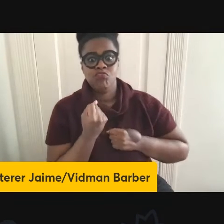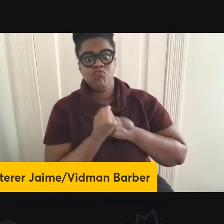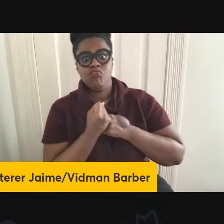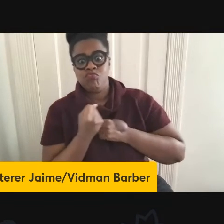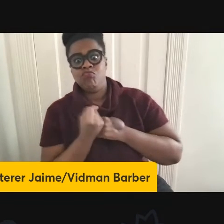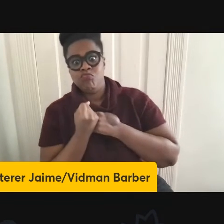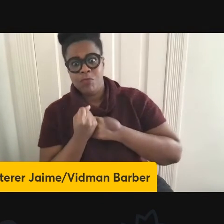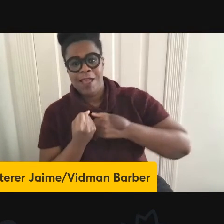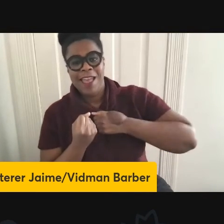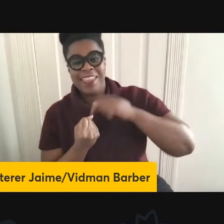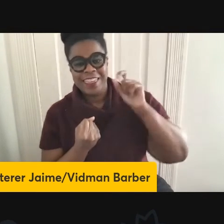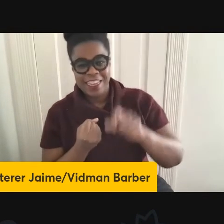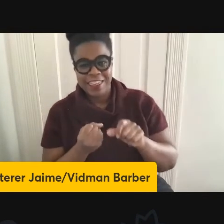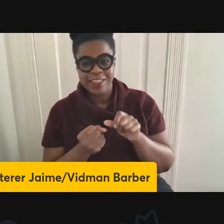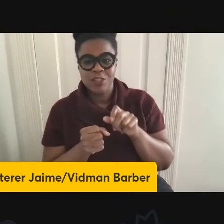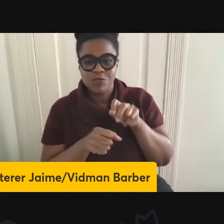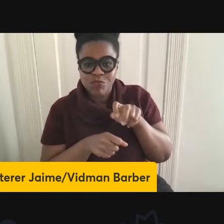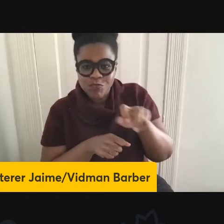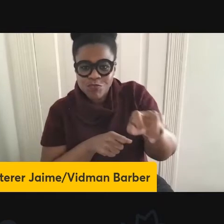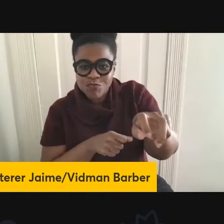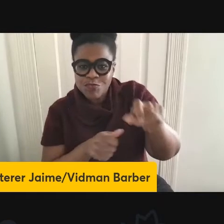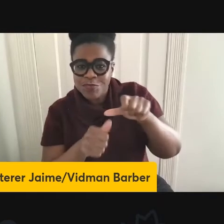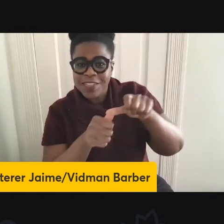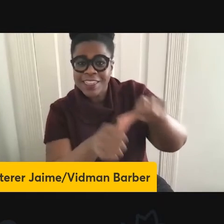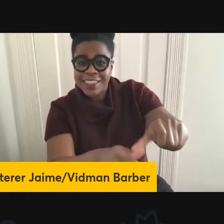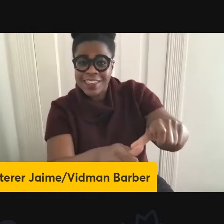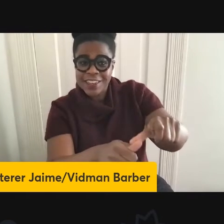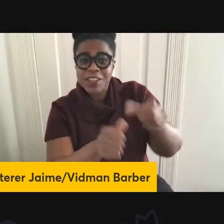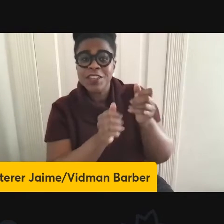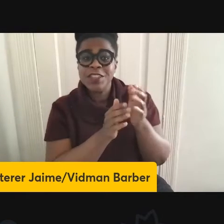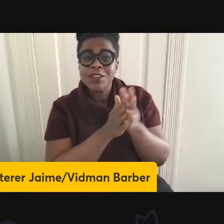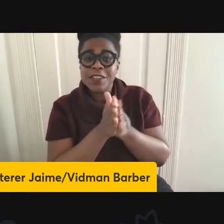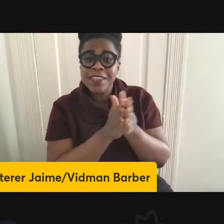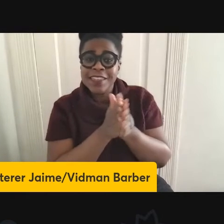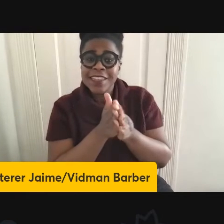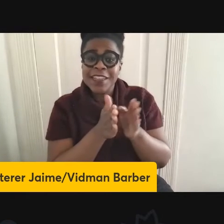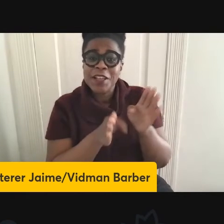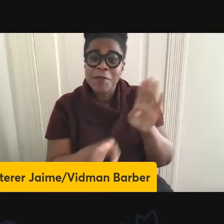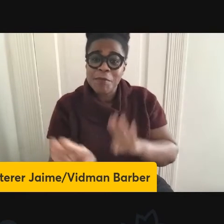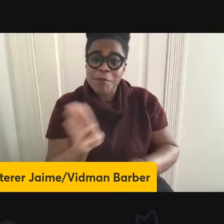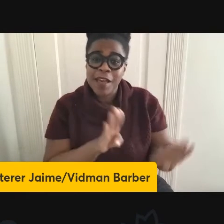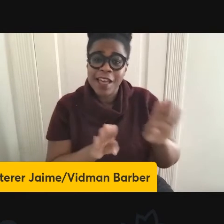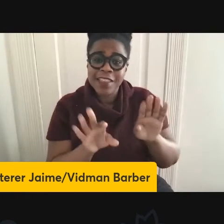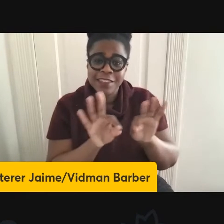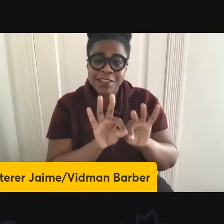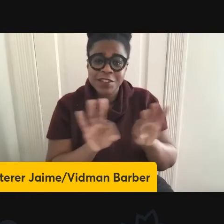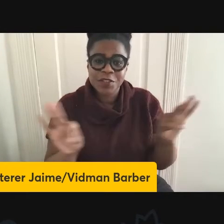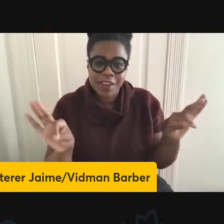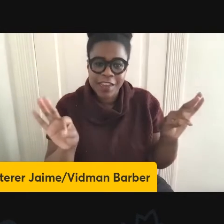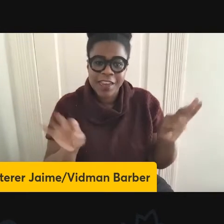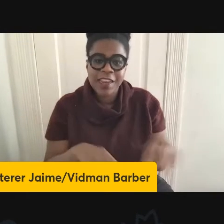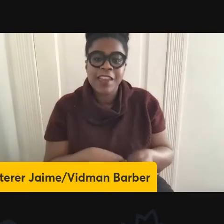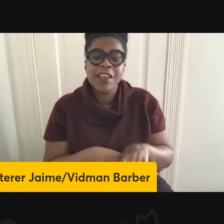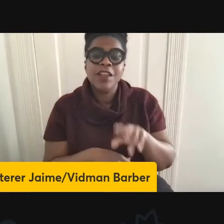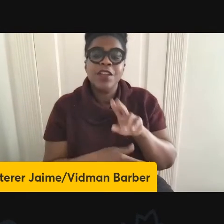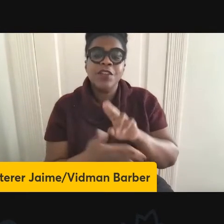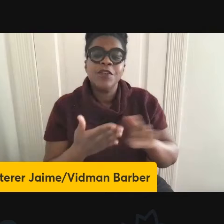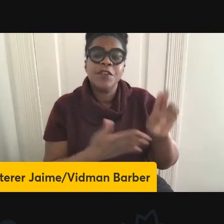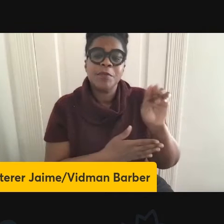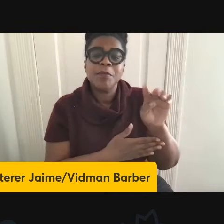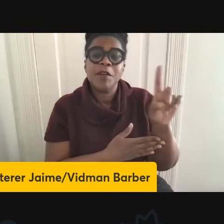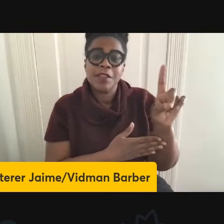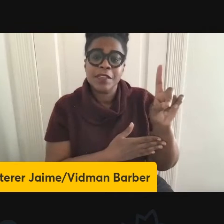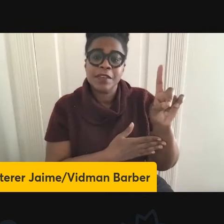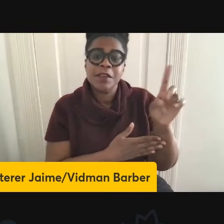to stay on the track of pursuing my biology degree at the University of Maryland, Baltimore